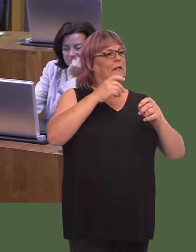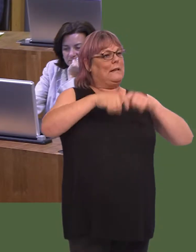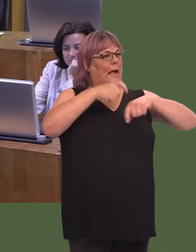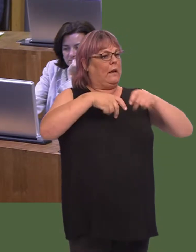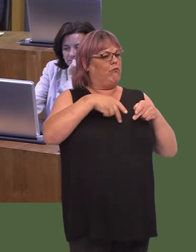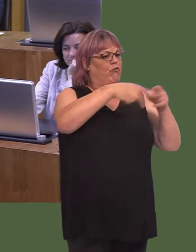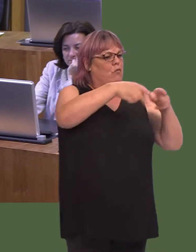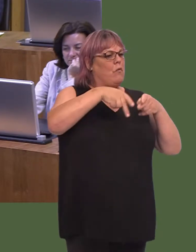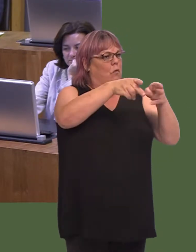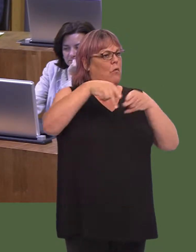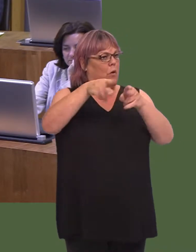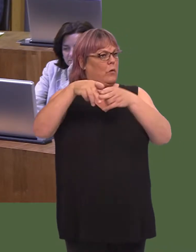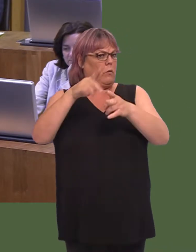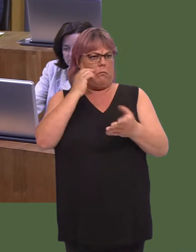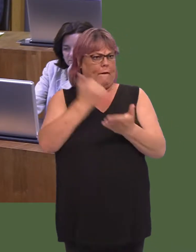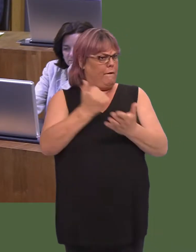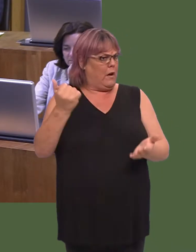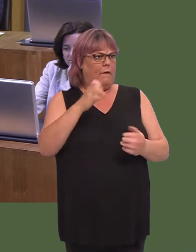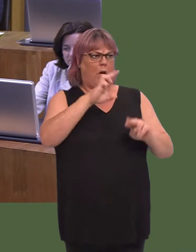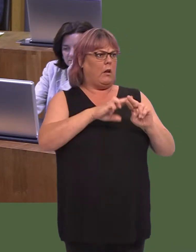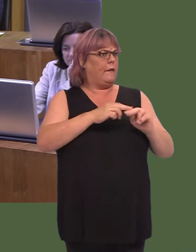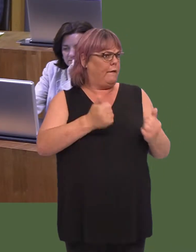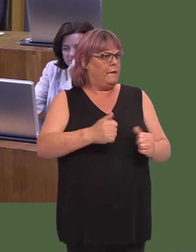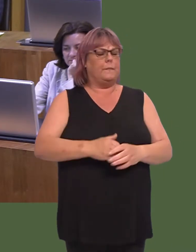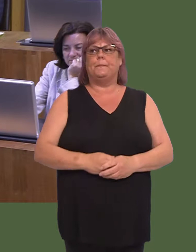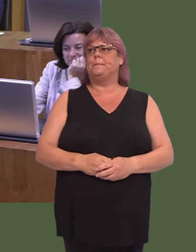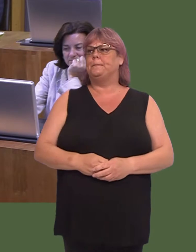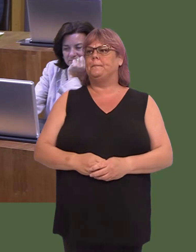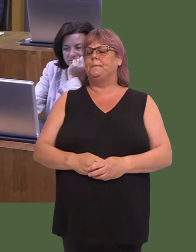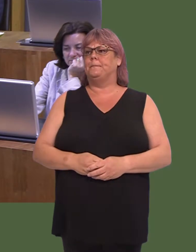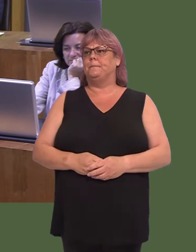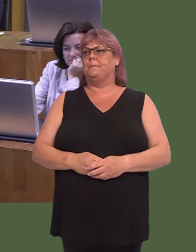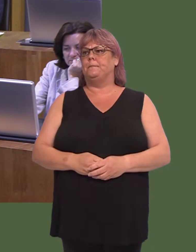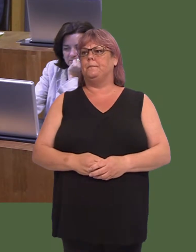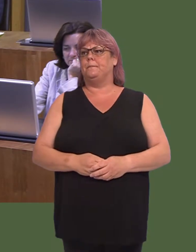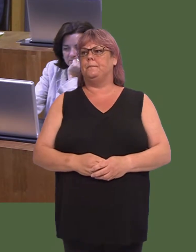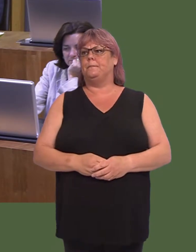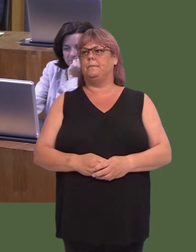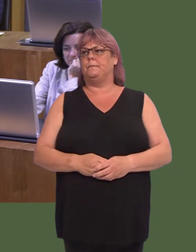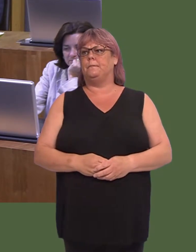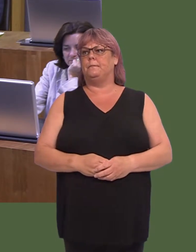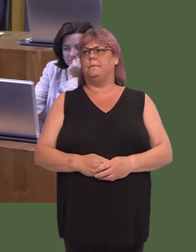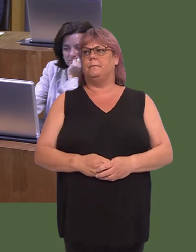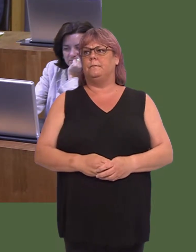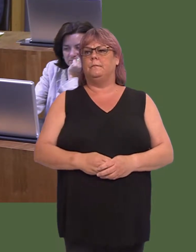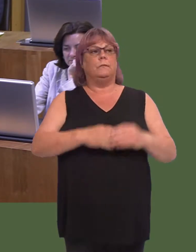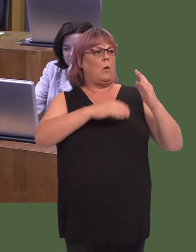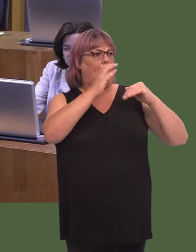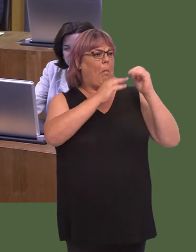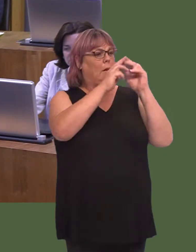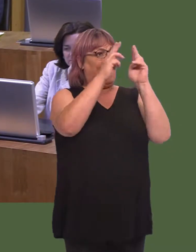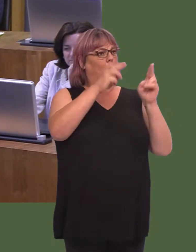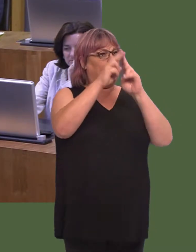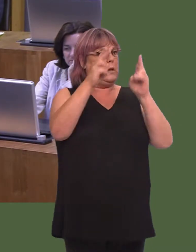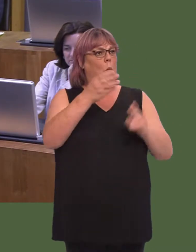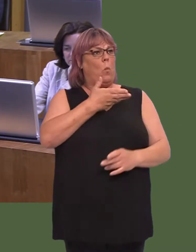cycling superhighways, which I think is an excellent idea for the city. He is right to say that we cannot